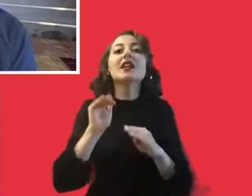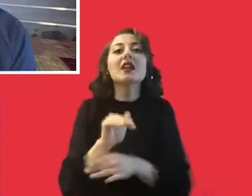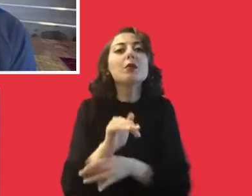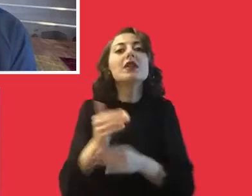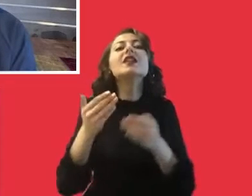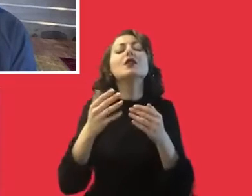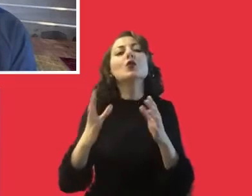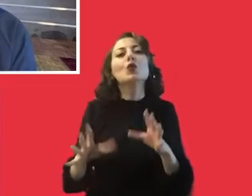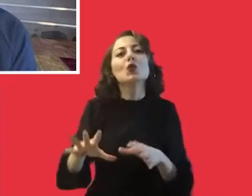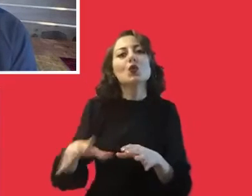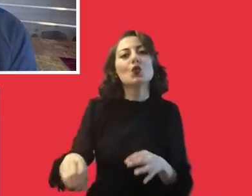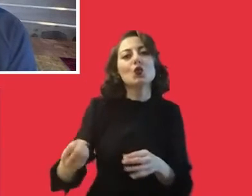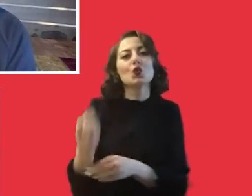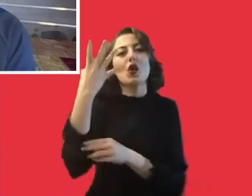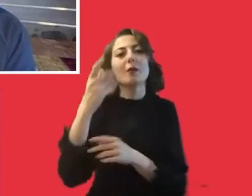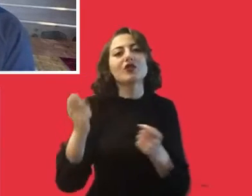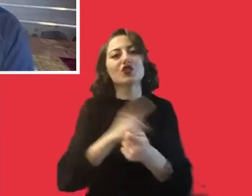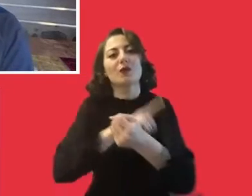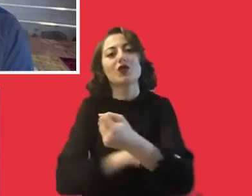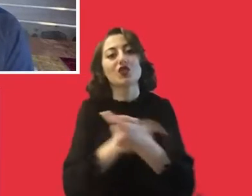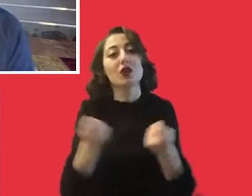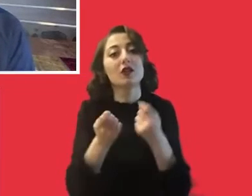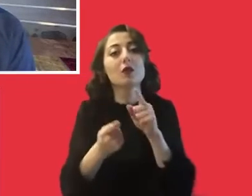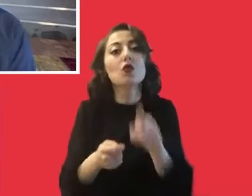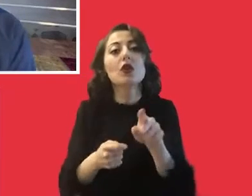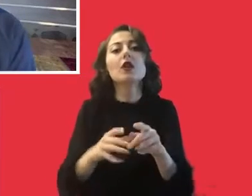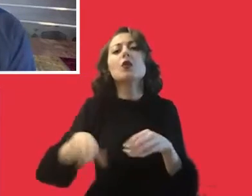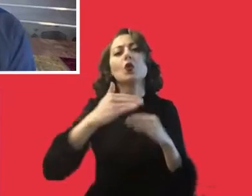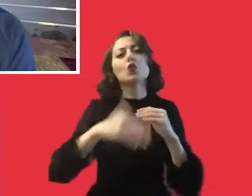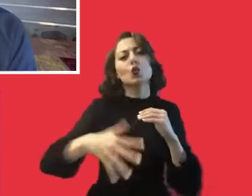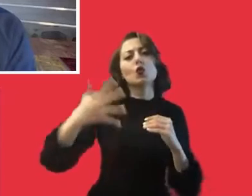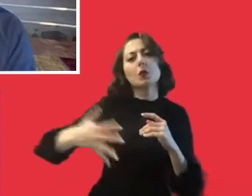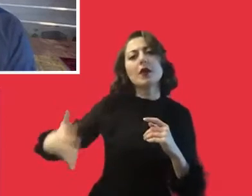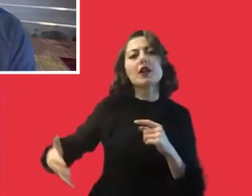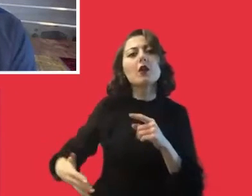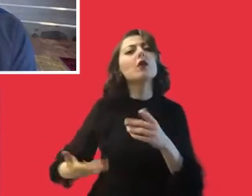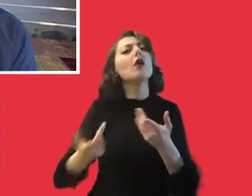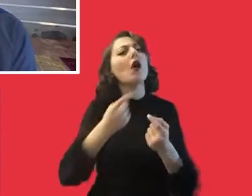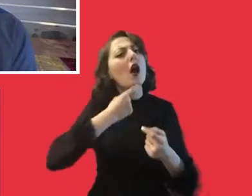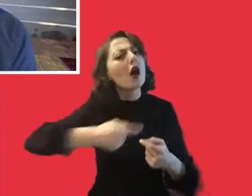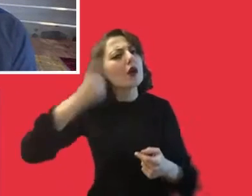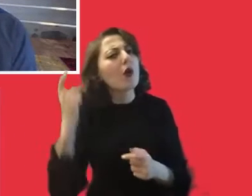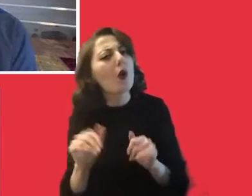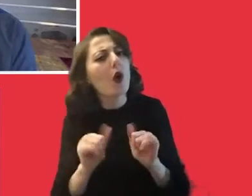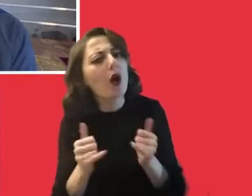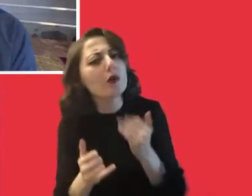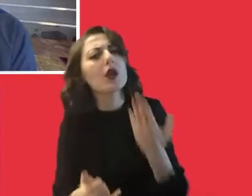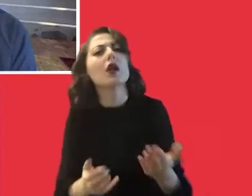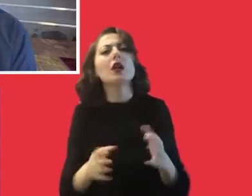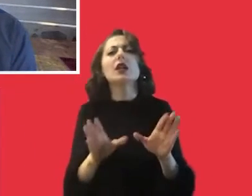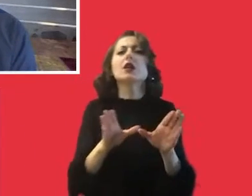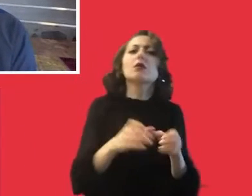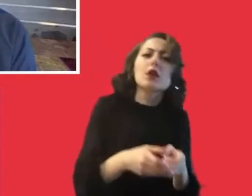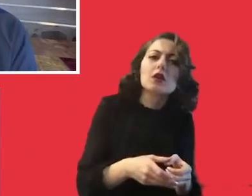trying to teach them that they can construct it over other issues as well. And the borders, for instance, we are